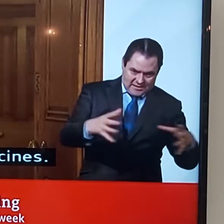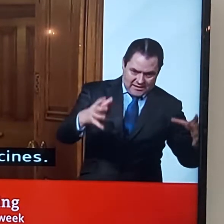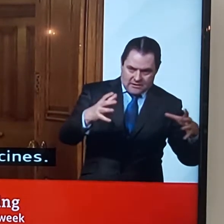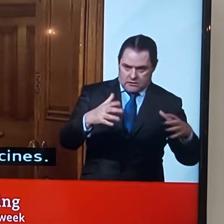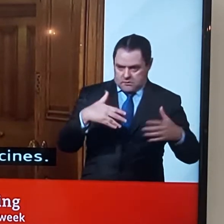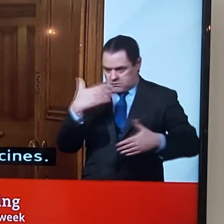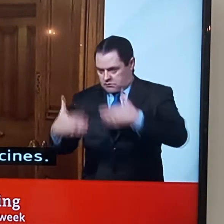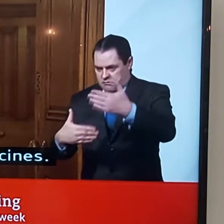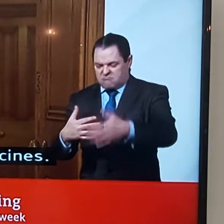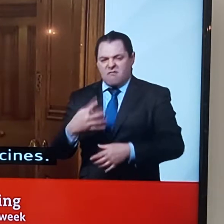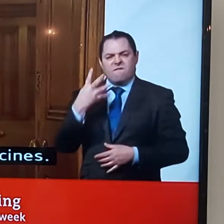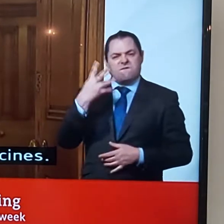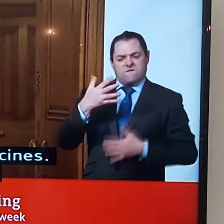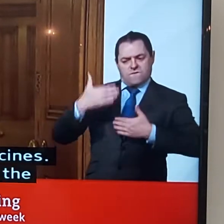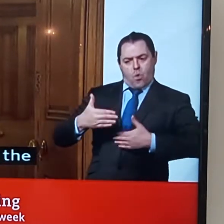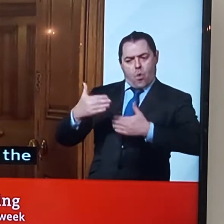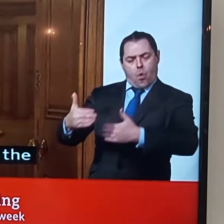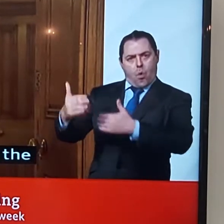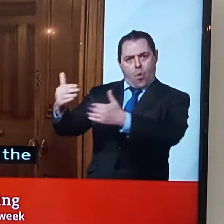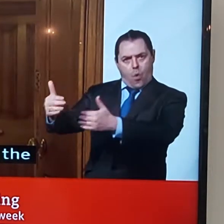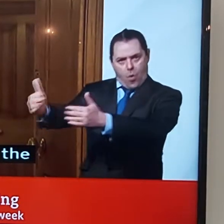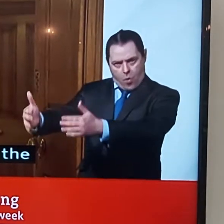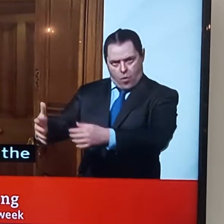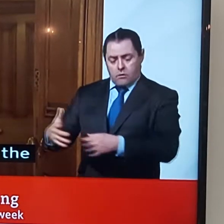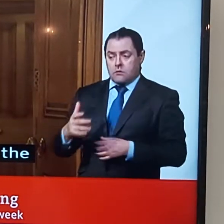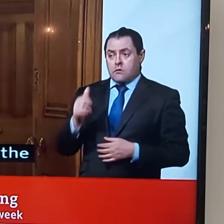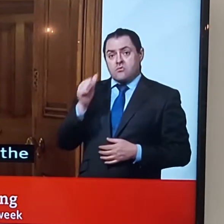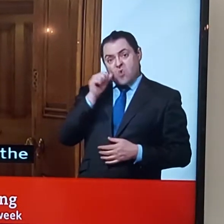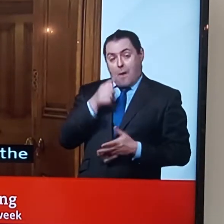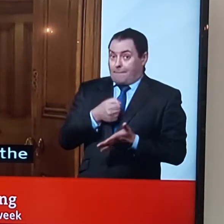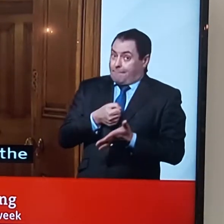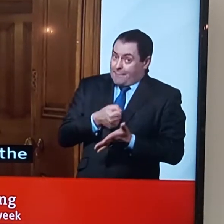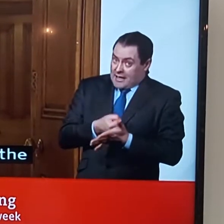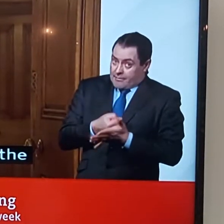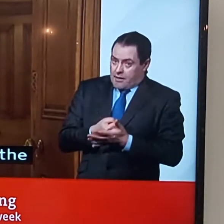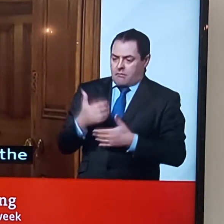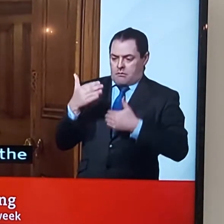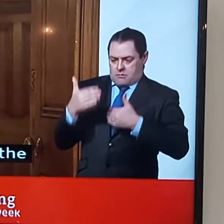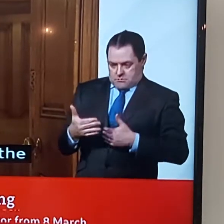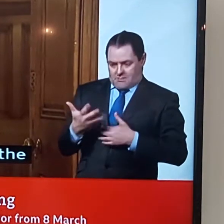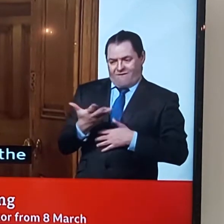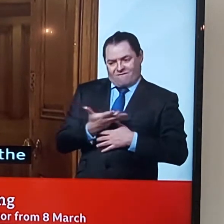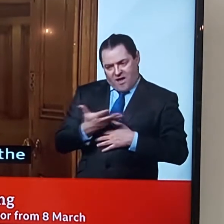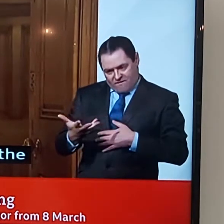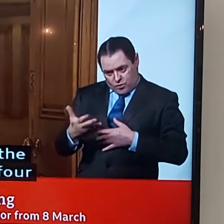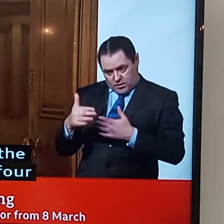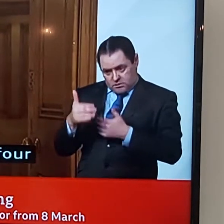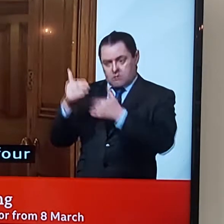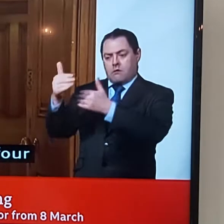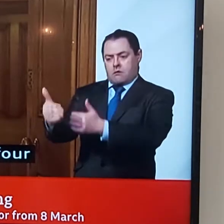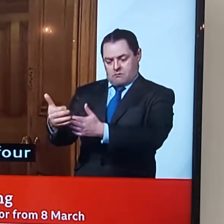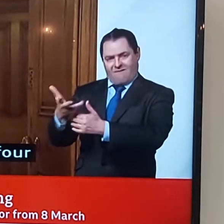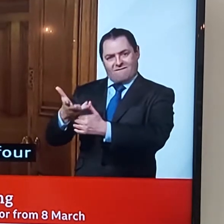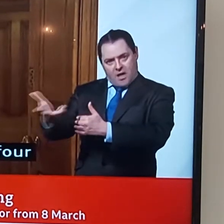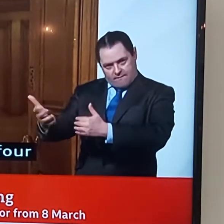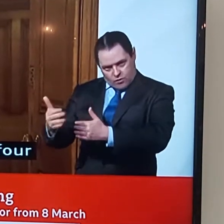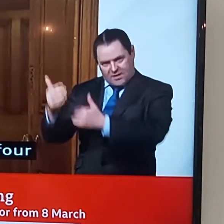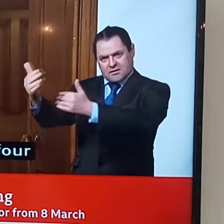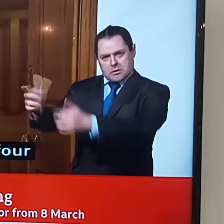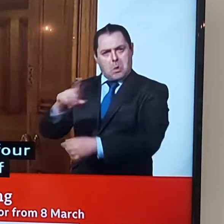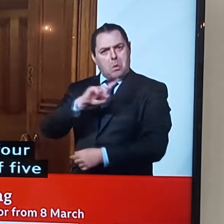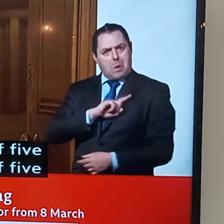steps, each with a minimum of 5 weeks apart, so we can properly judge the impact of each relaxation before we